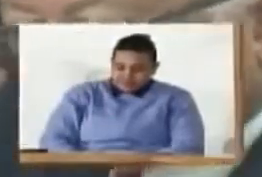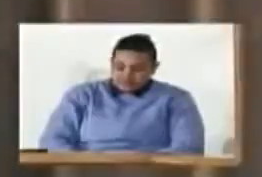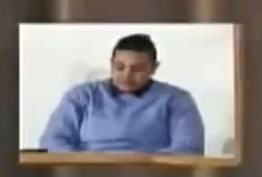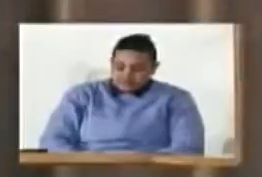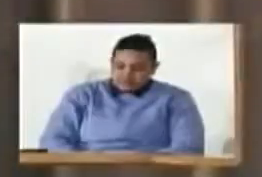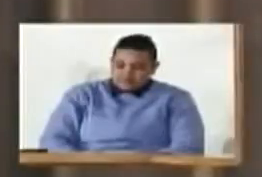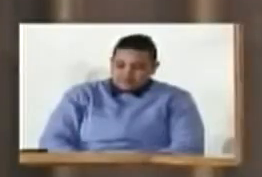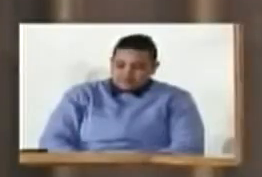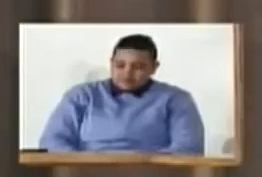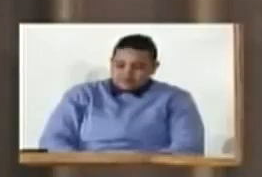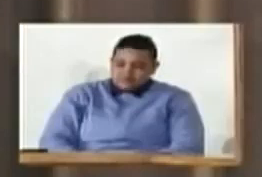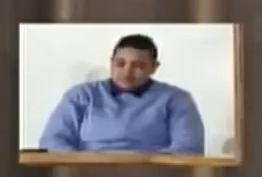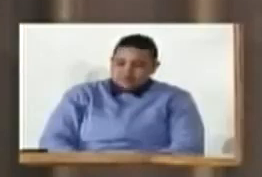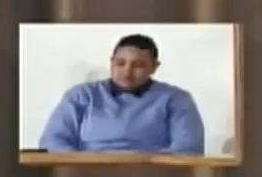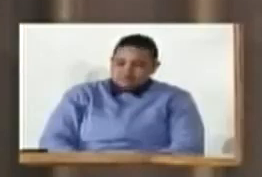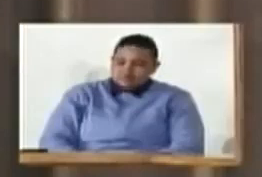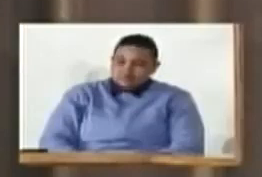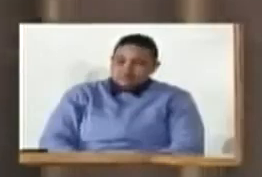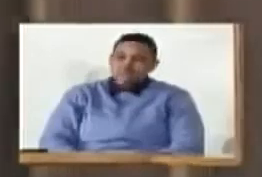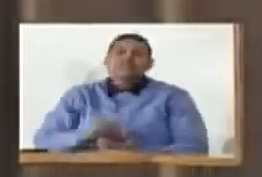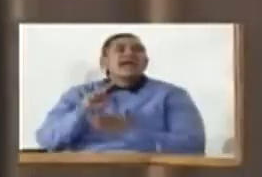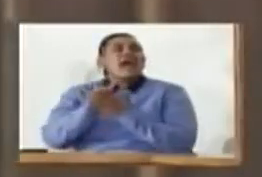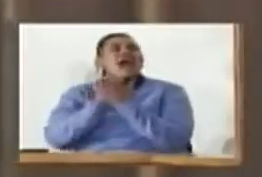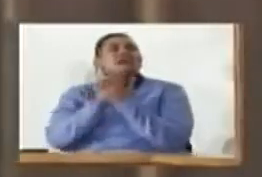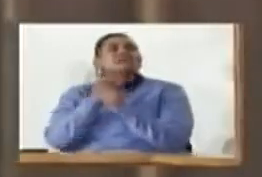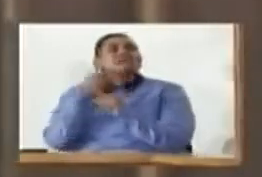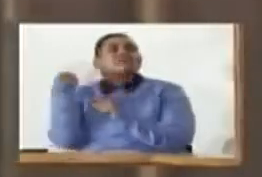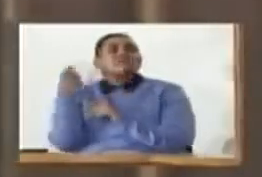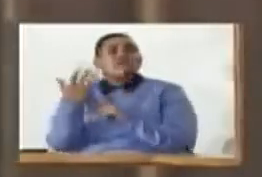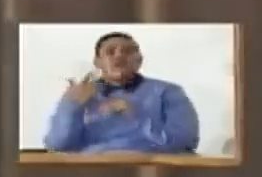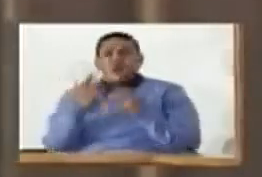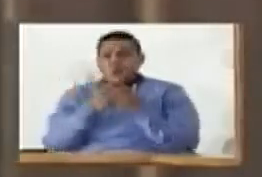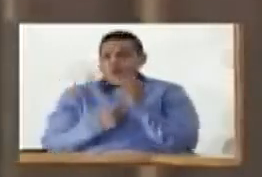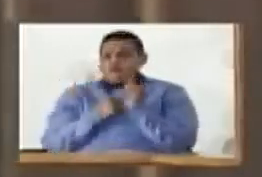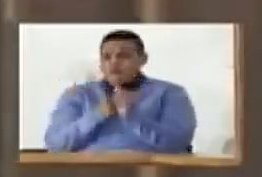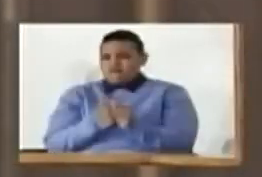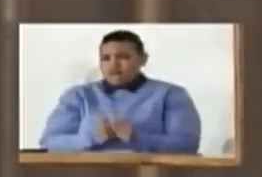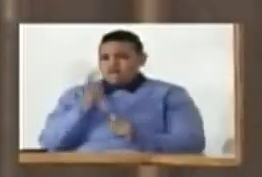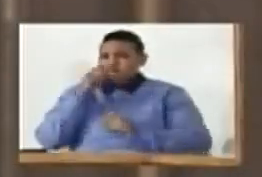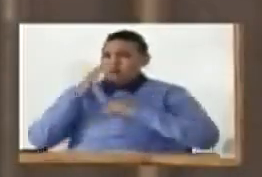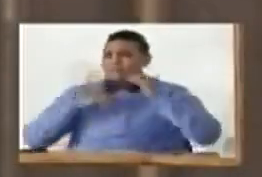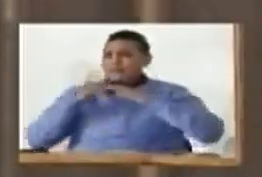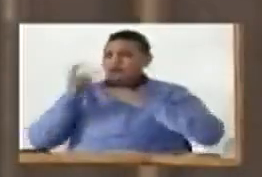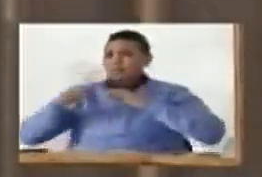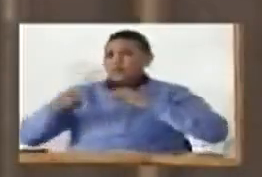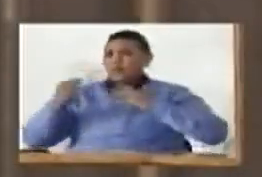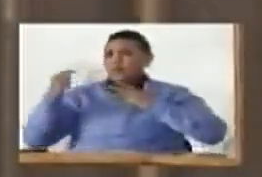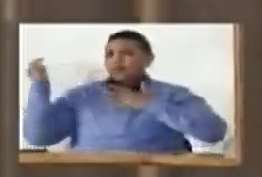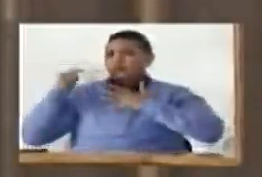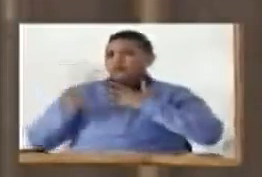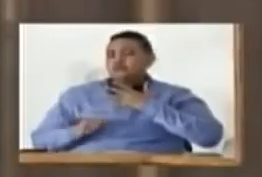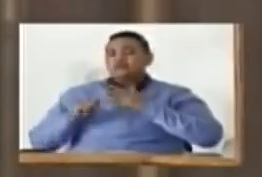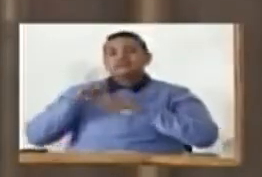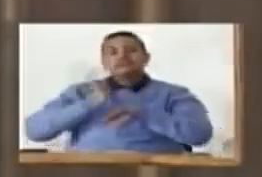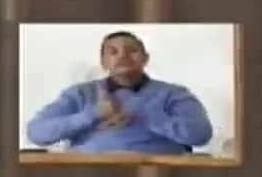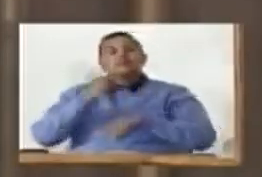The Act provides standards for the built environment, including the establishment of the building